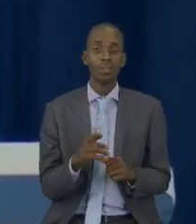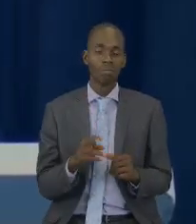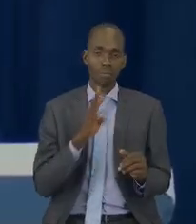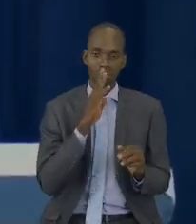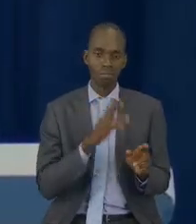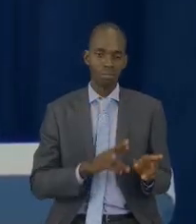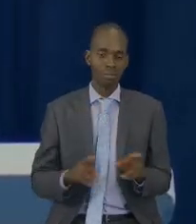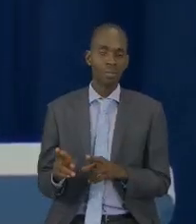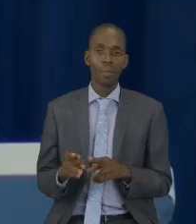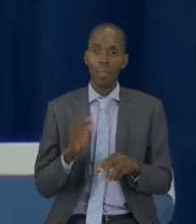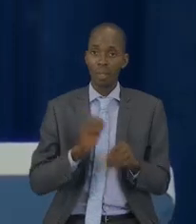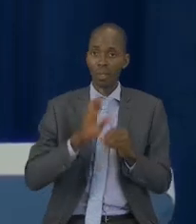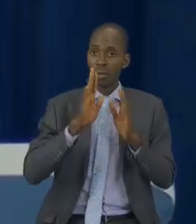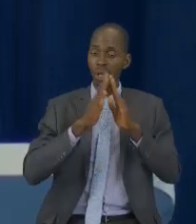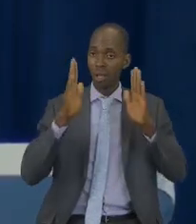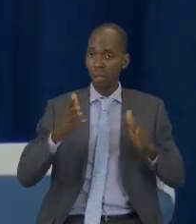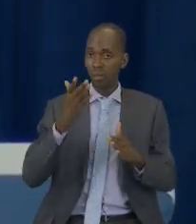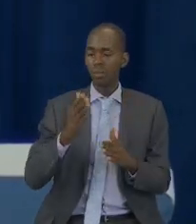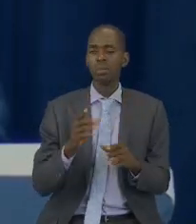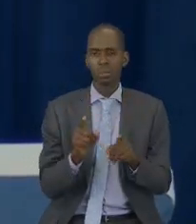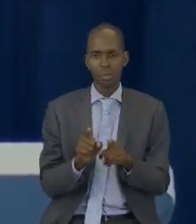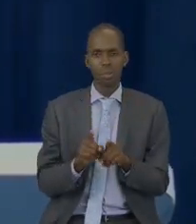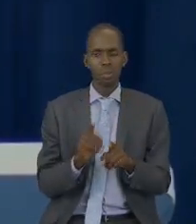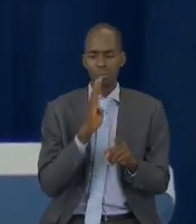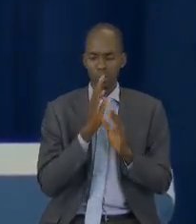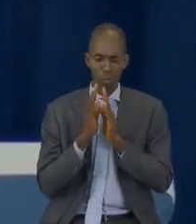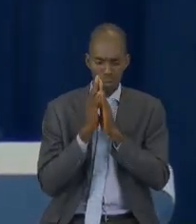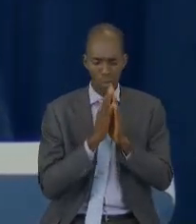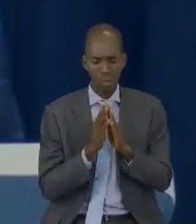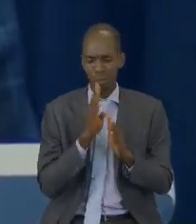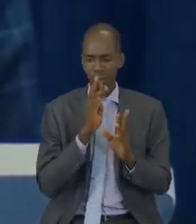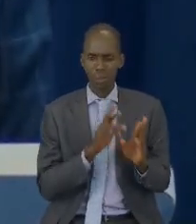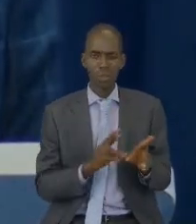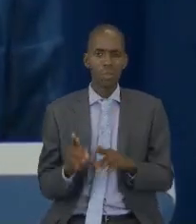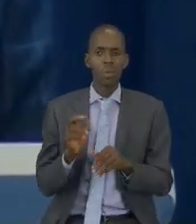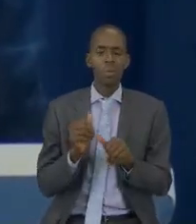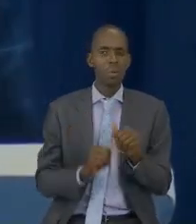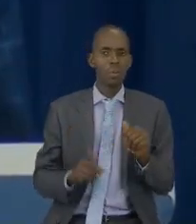In your house, they get ready. Wherever you are, get ready.